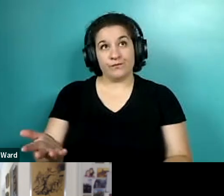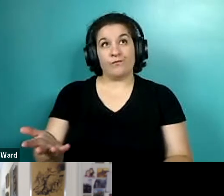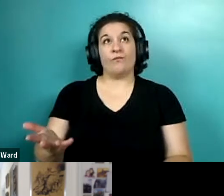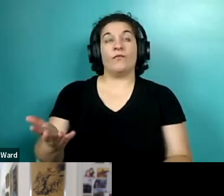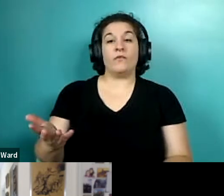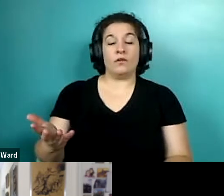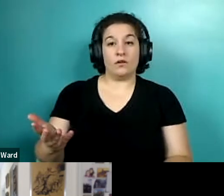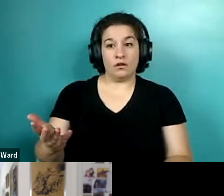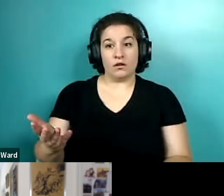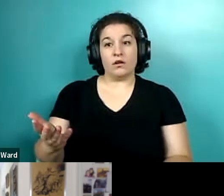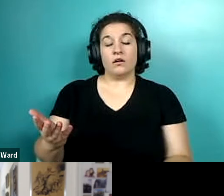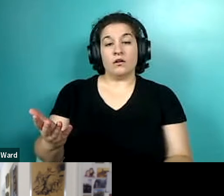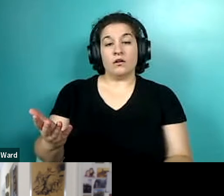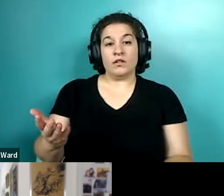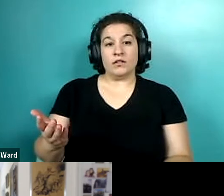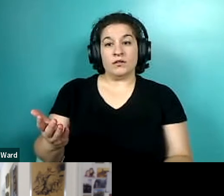when